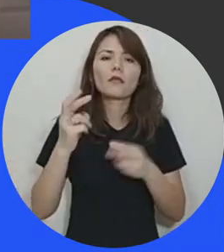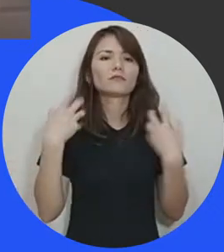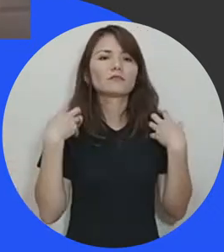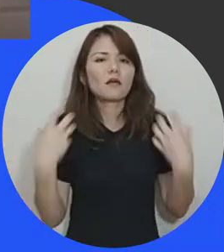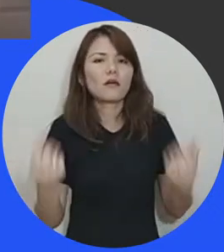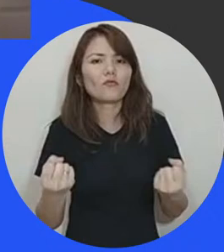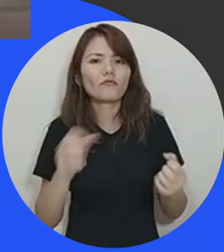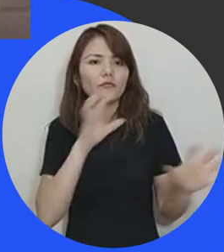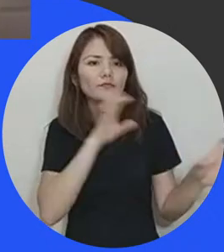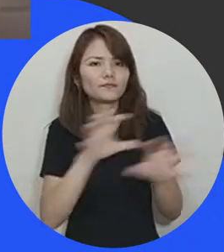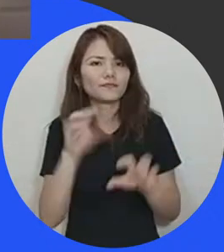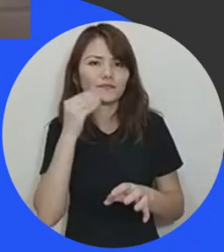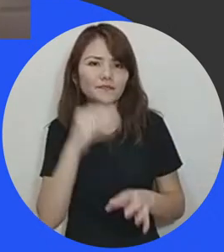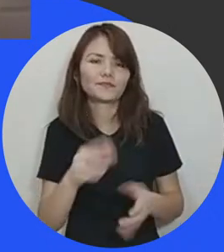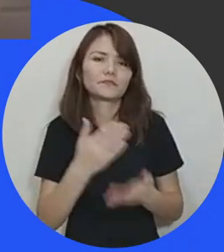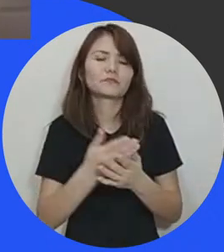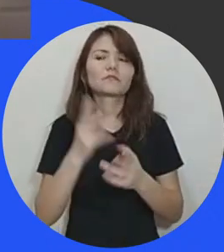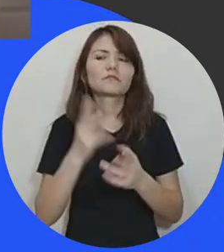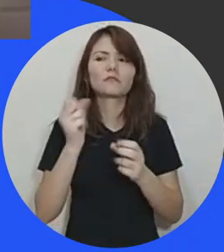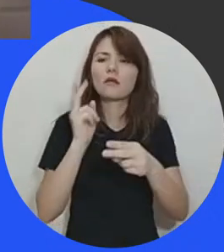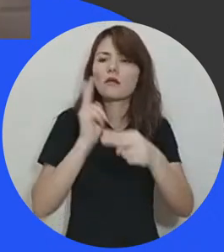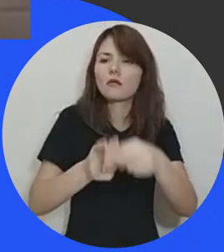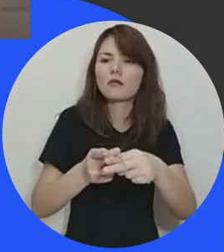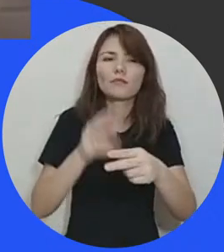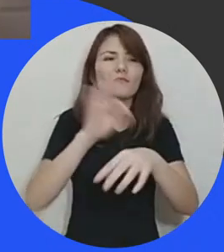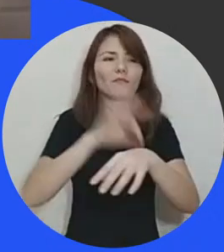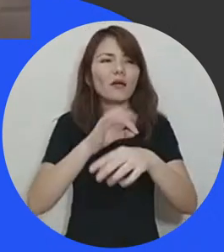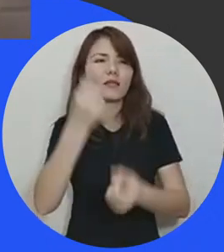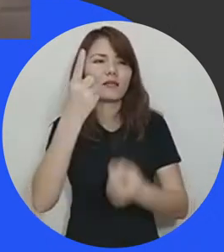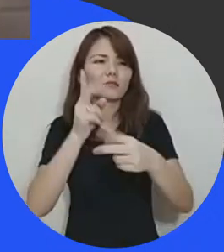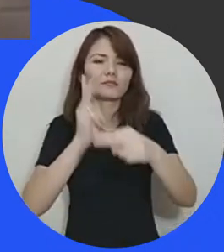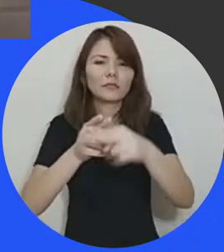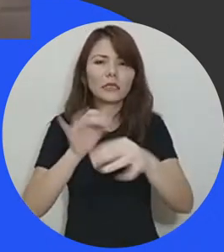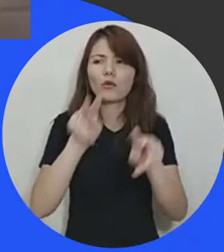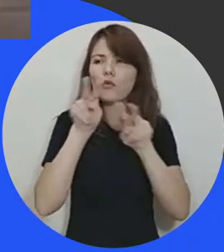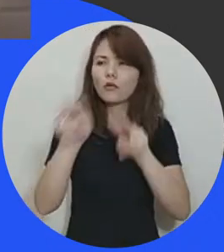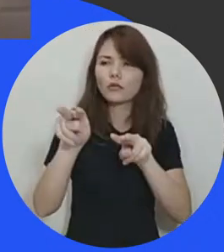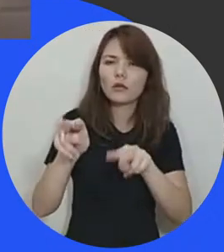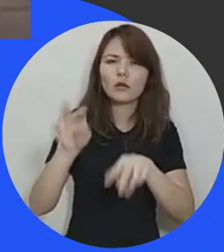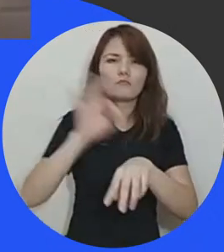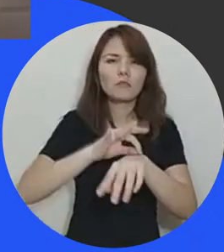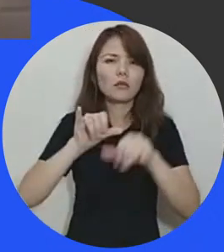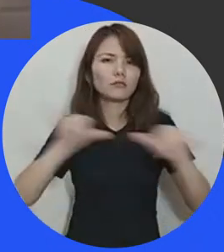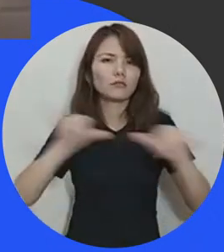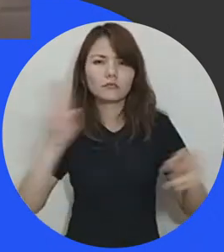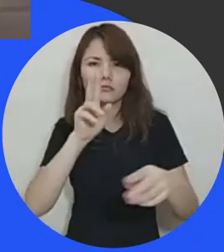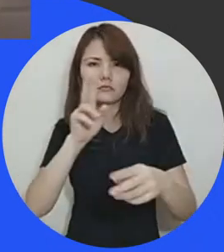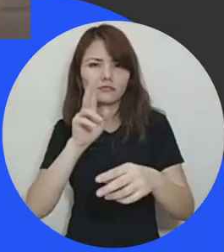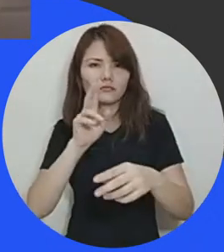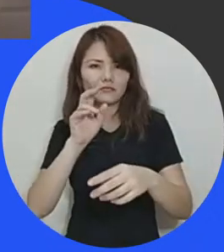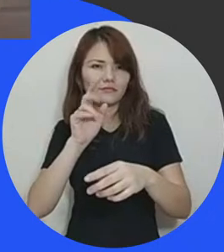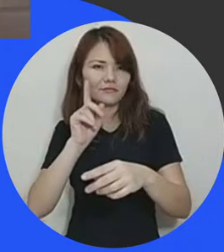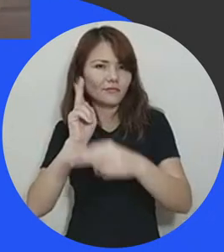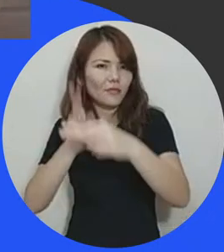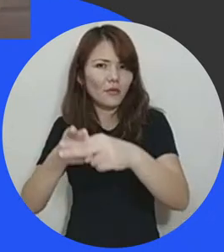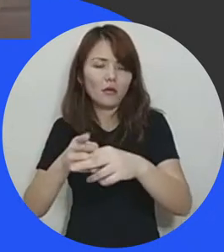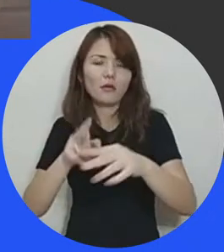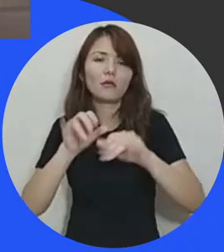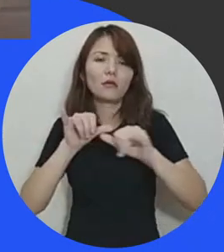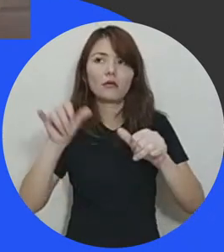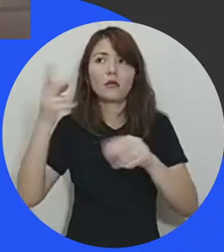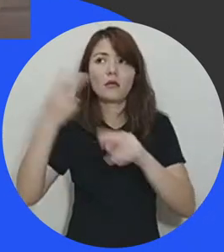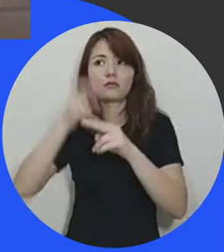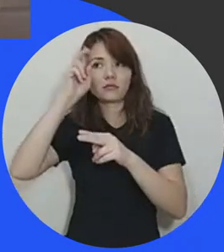and prevention and control, are those that have done best. And so, you know, I think there's going to be a lot of effort